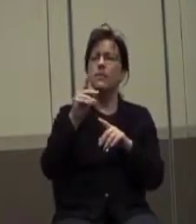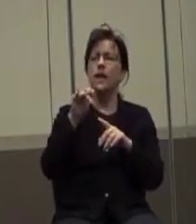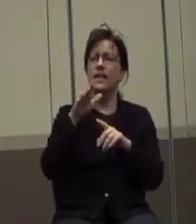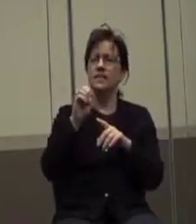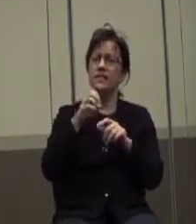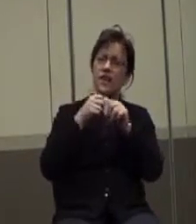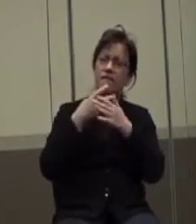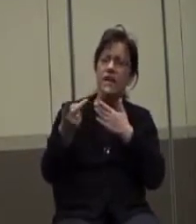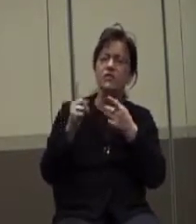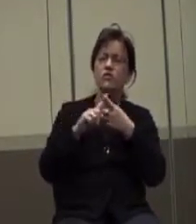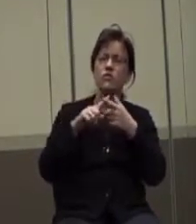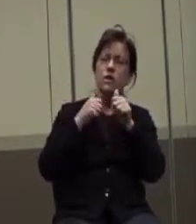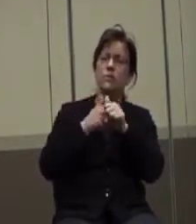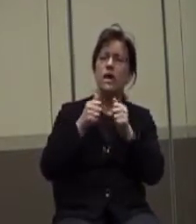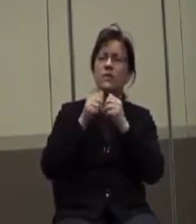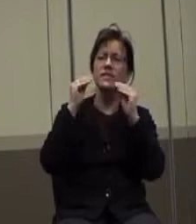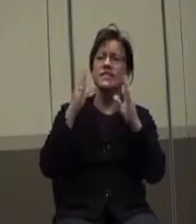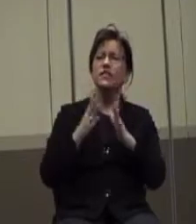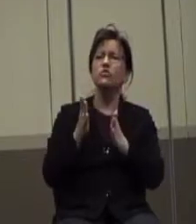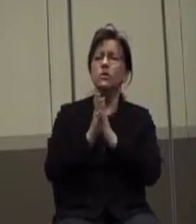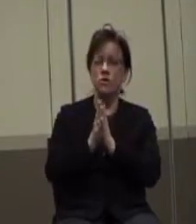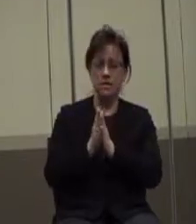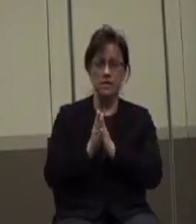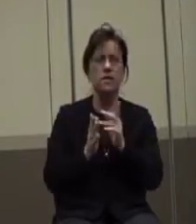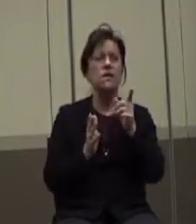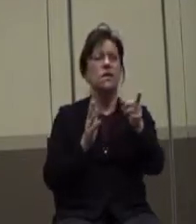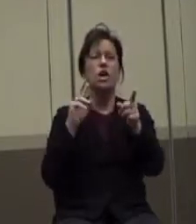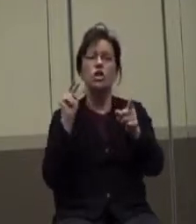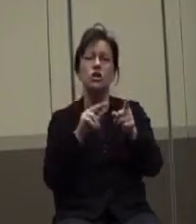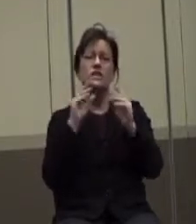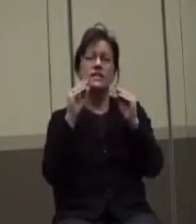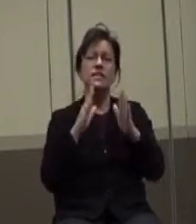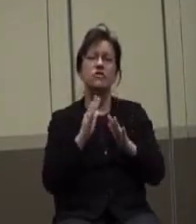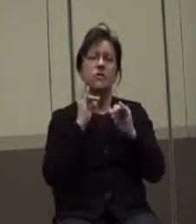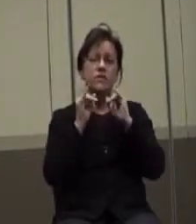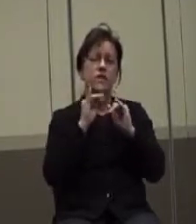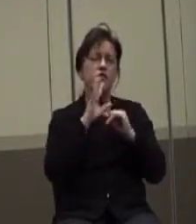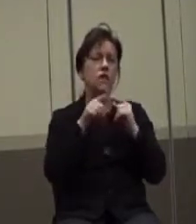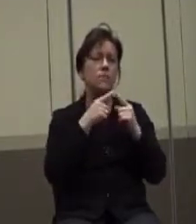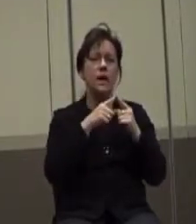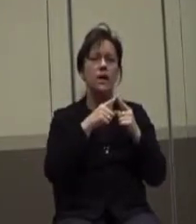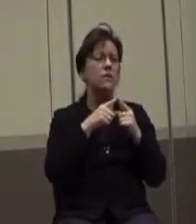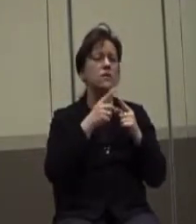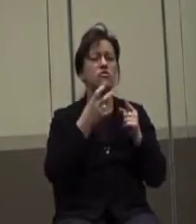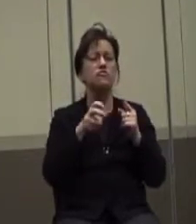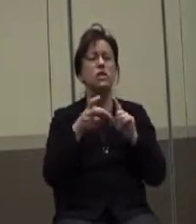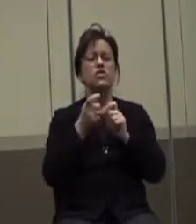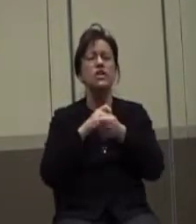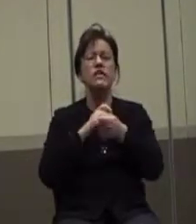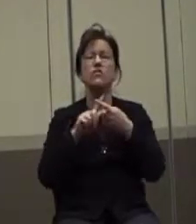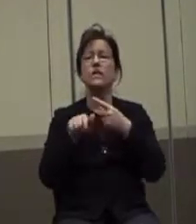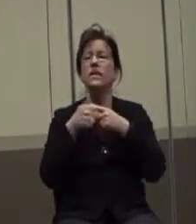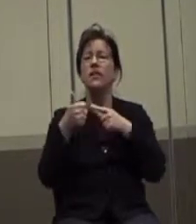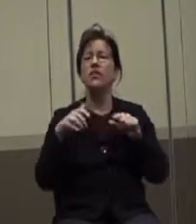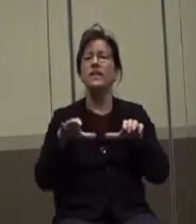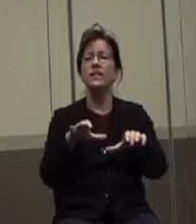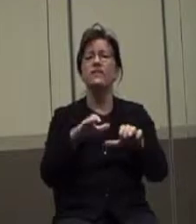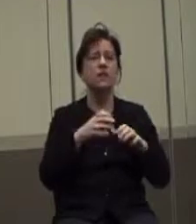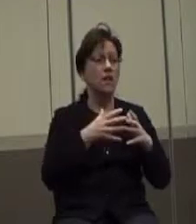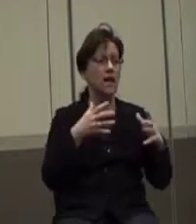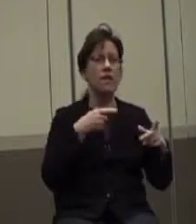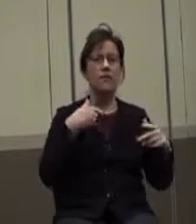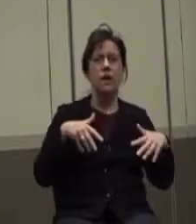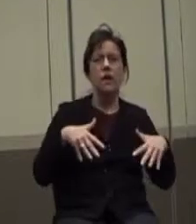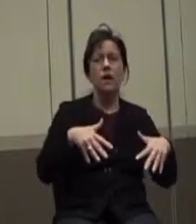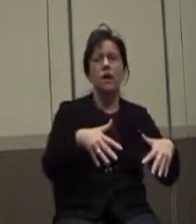teacher requests. So if you look at the teacher interview, she talks about transitions to new activity. We know there's a lot of anxiety. She talks about